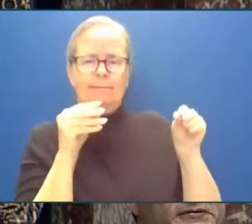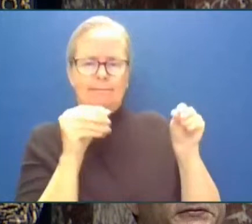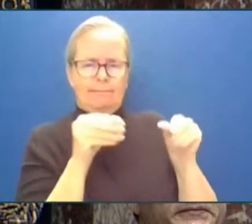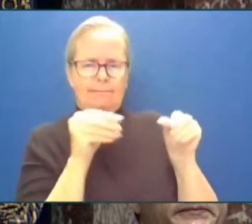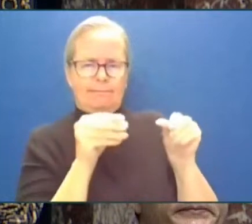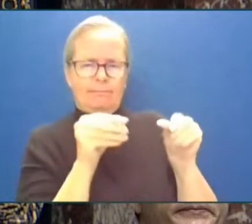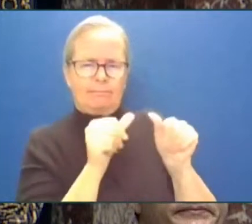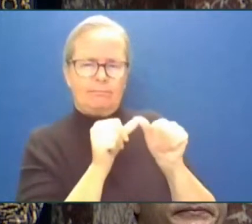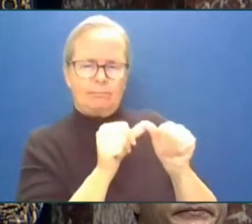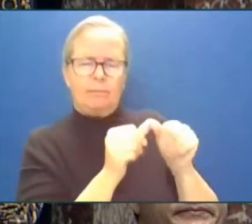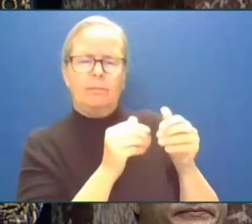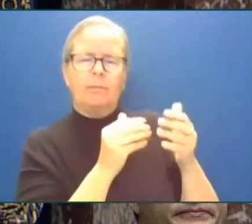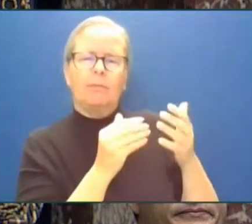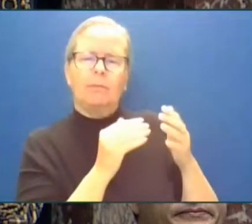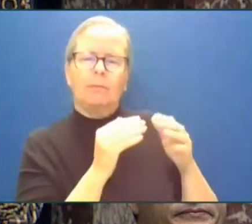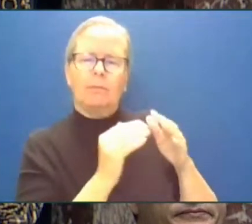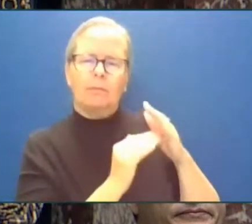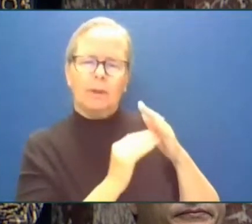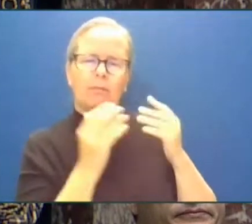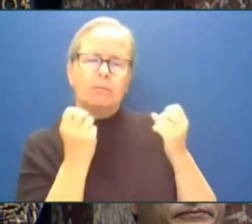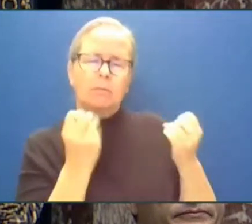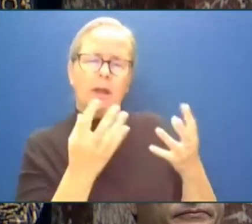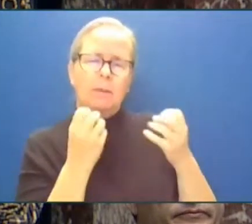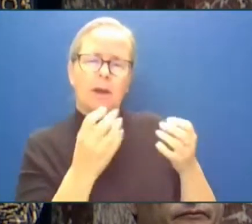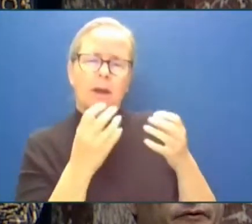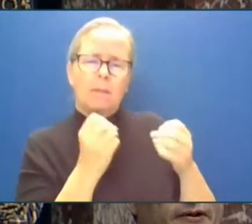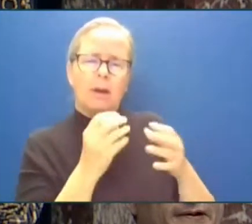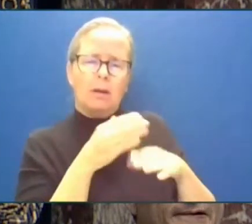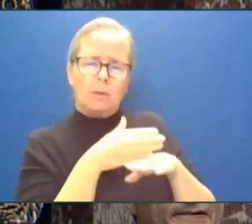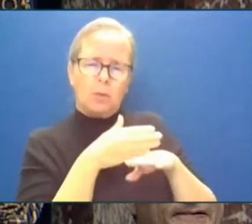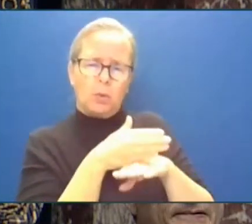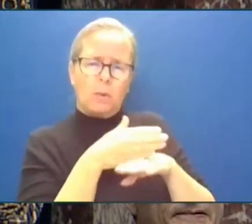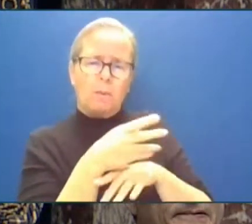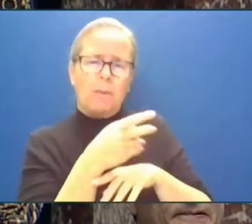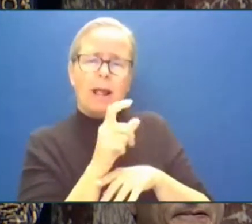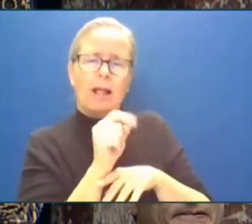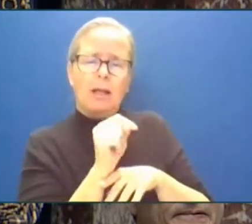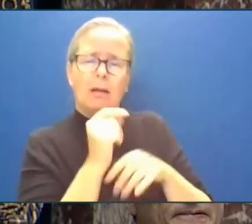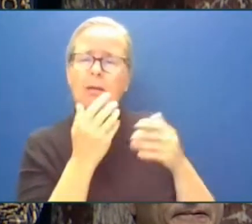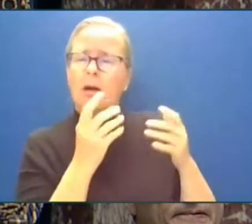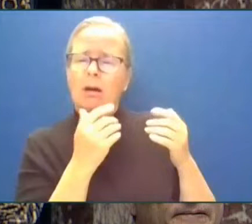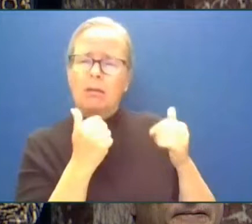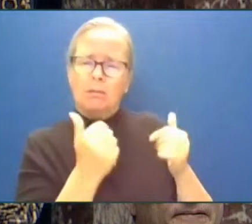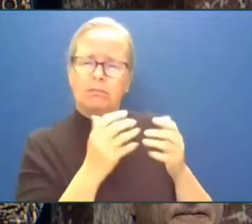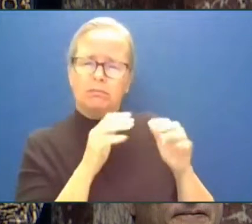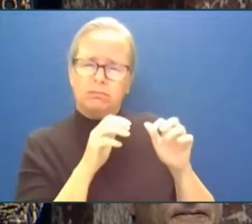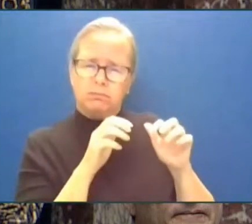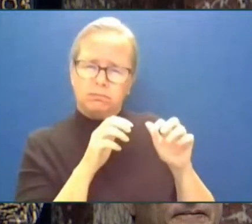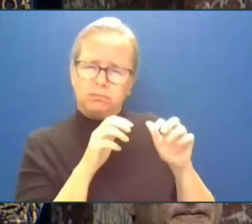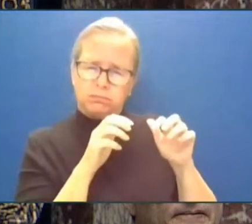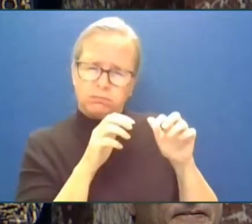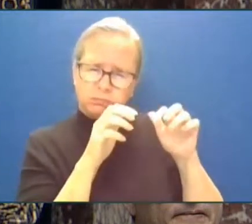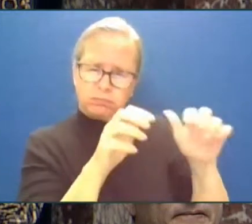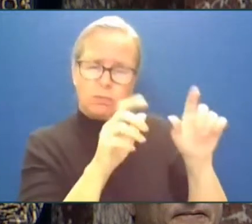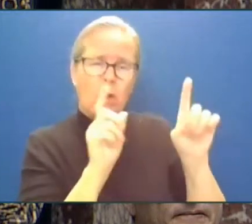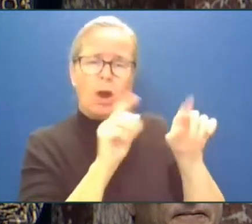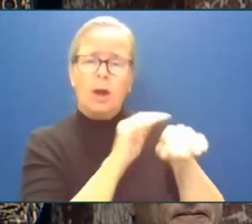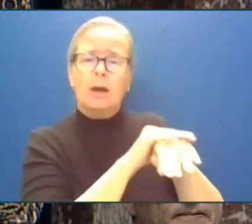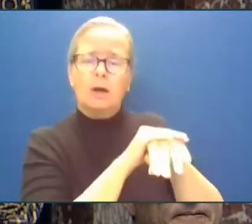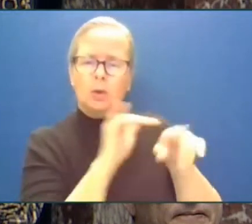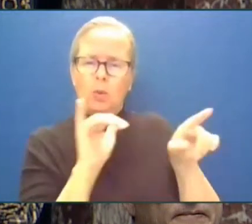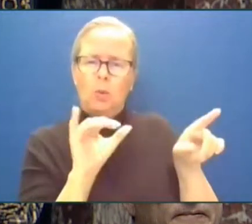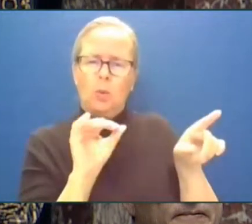in Yorkshire, England. Evidence turned up by investigative journalists in Canada and the UK shows that they have acquired